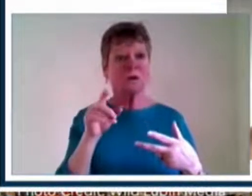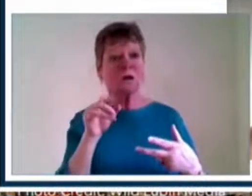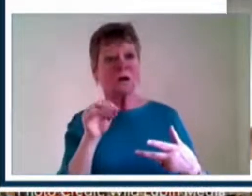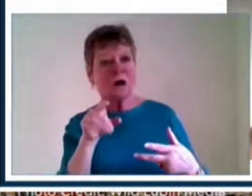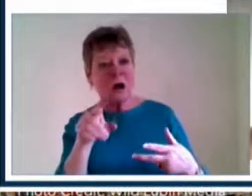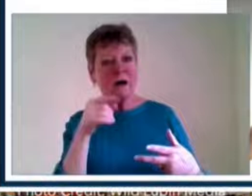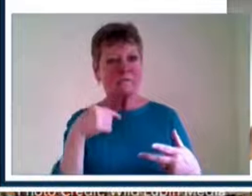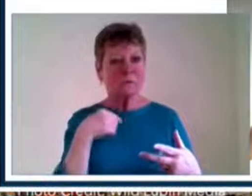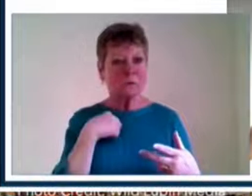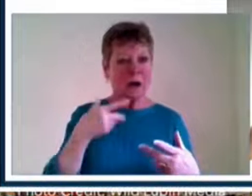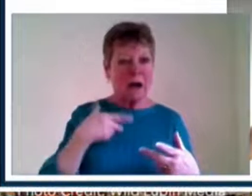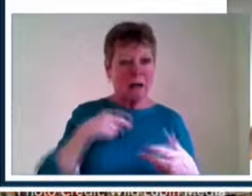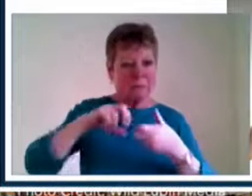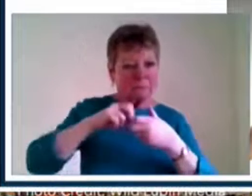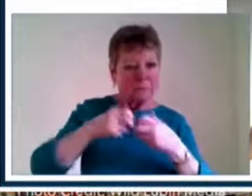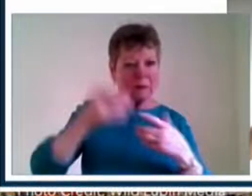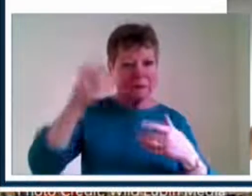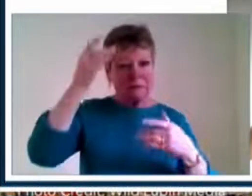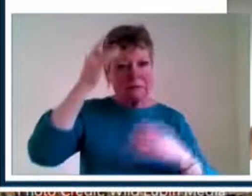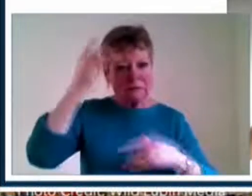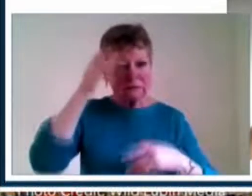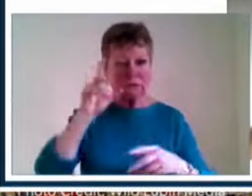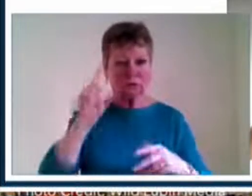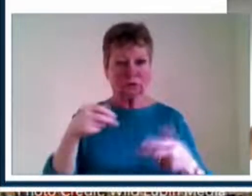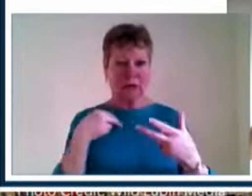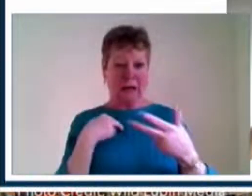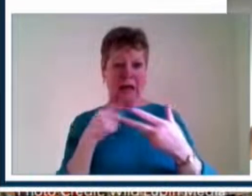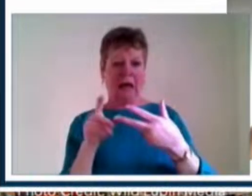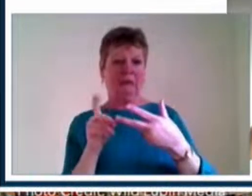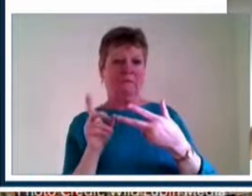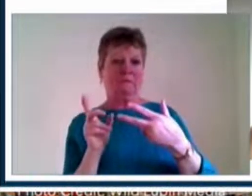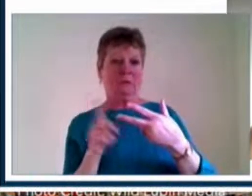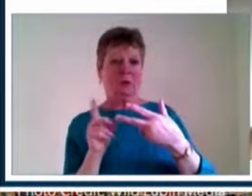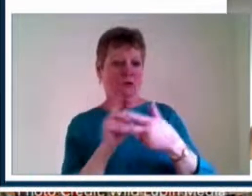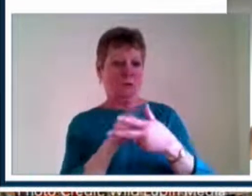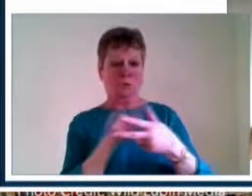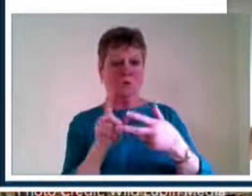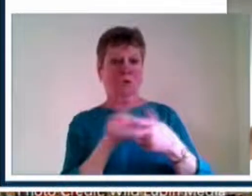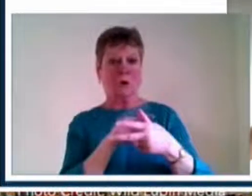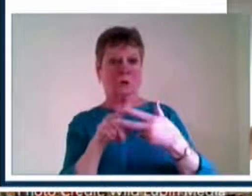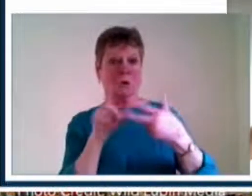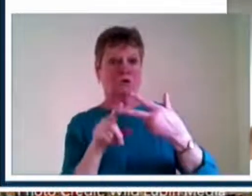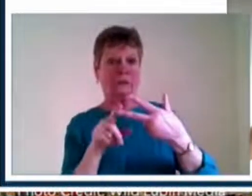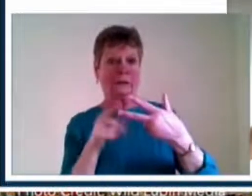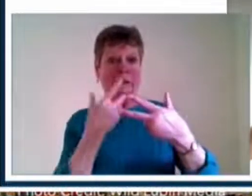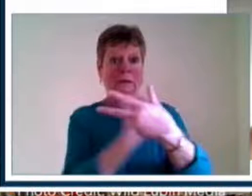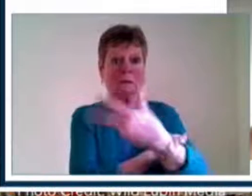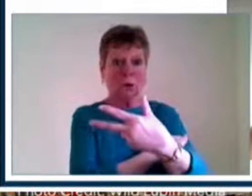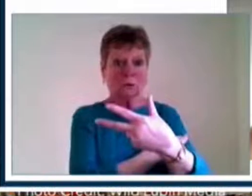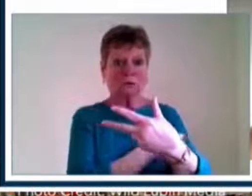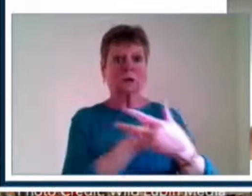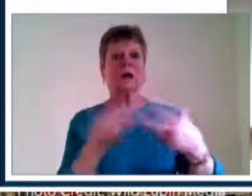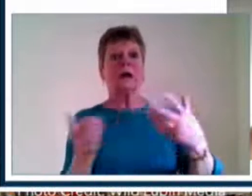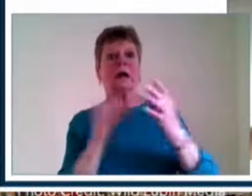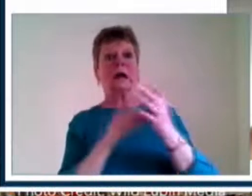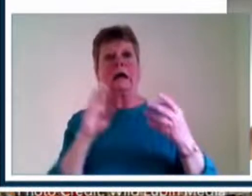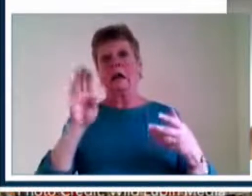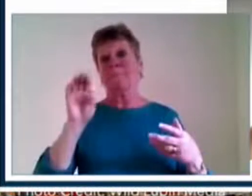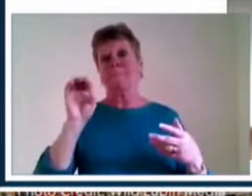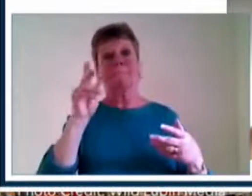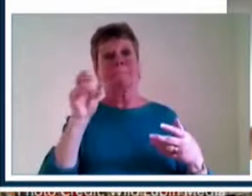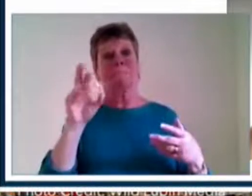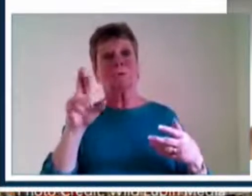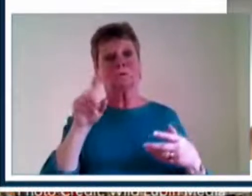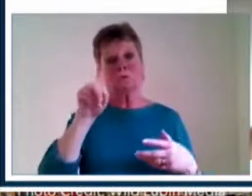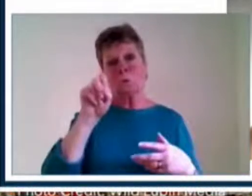immune compromised, you should have 3 doses for your primary series, and then you should still get a booster dose 168